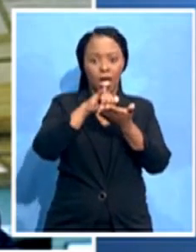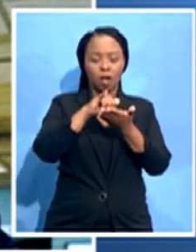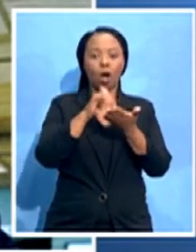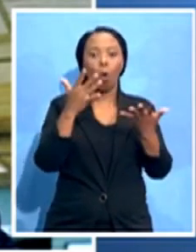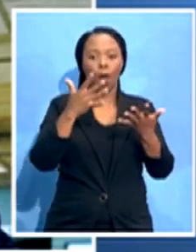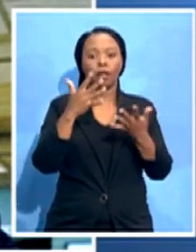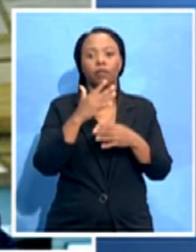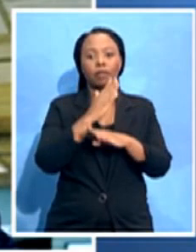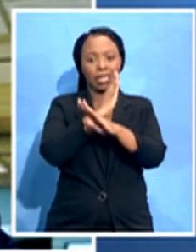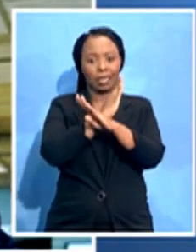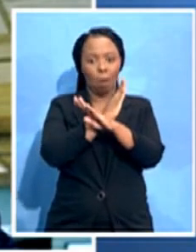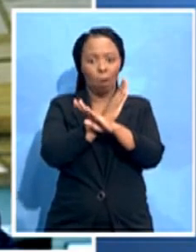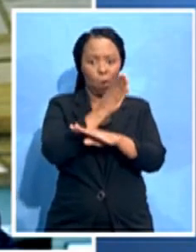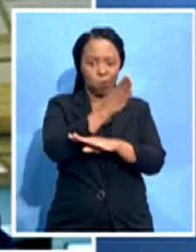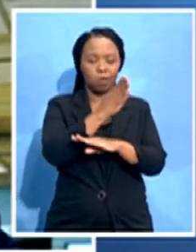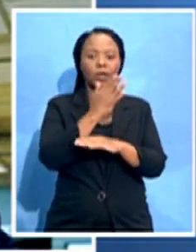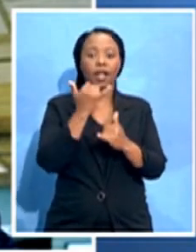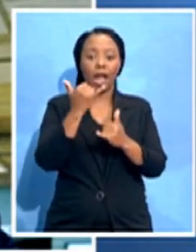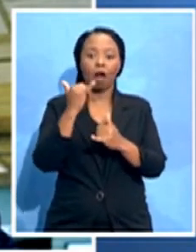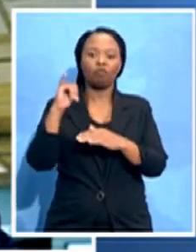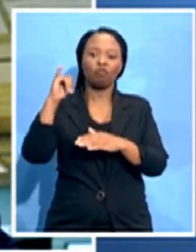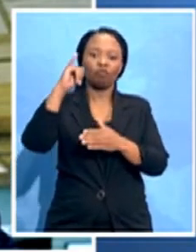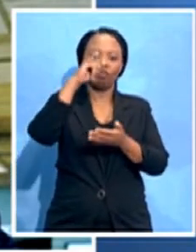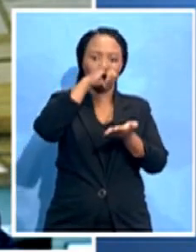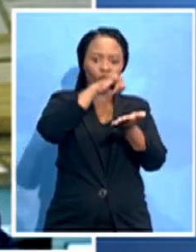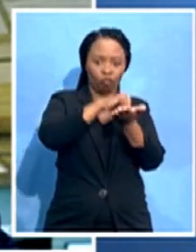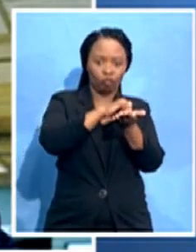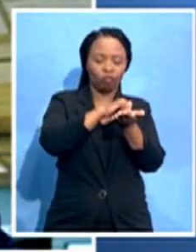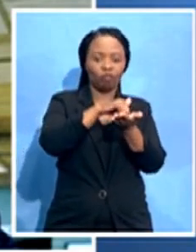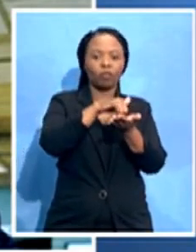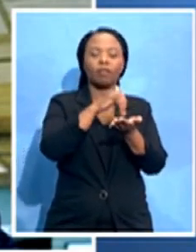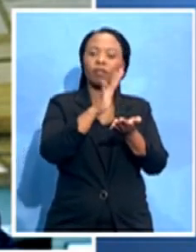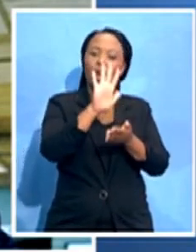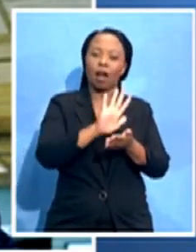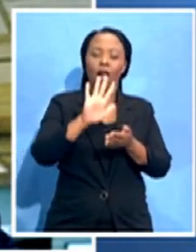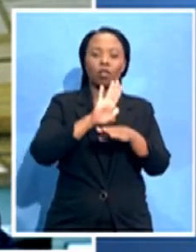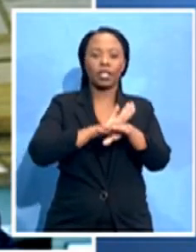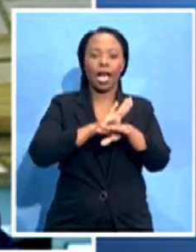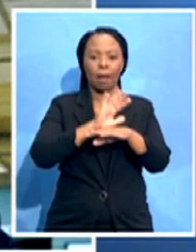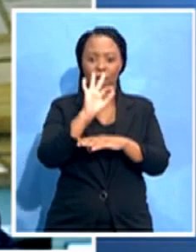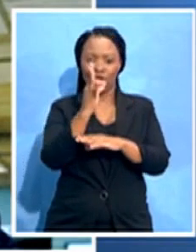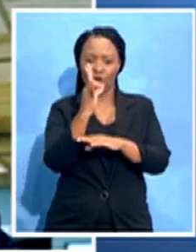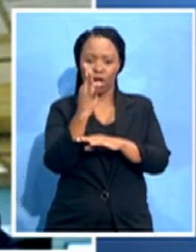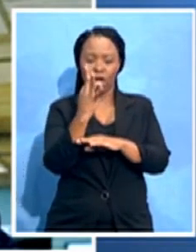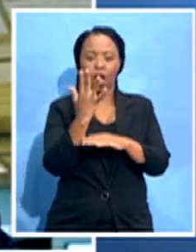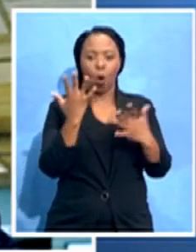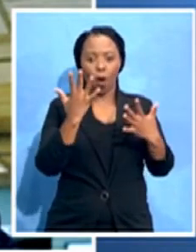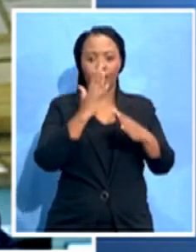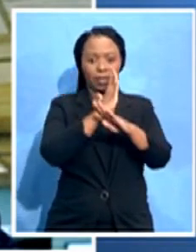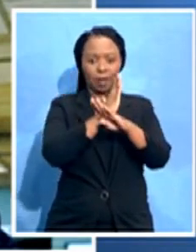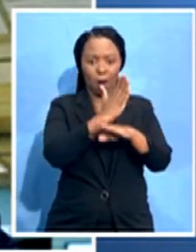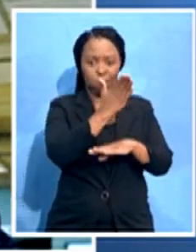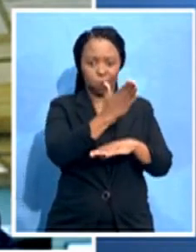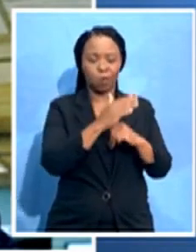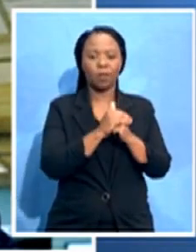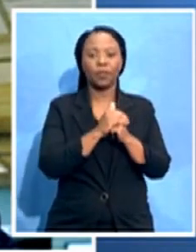land at around 3 a.m. in Zimbabwe, and the Minister of Health, who is